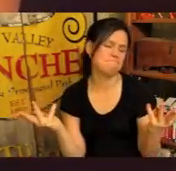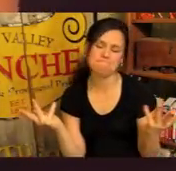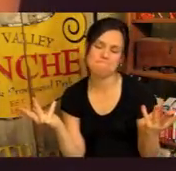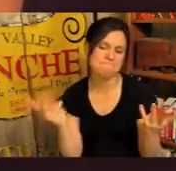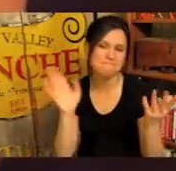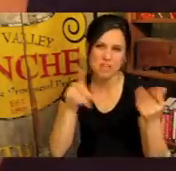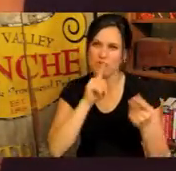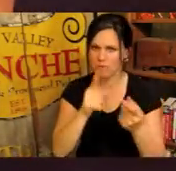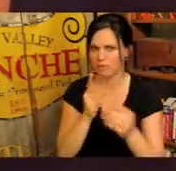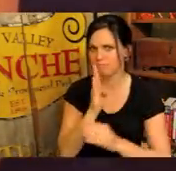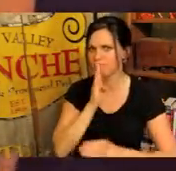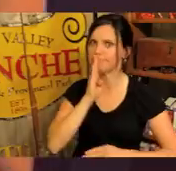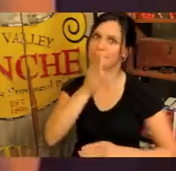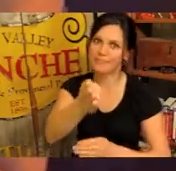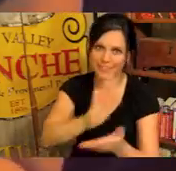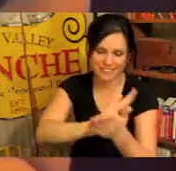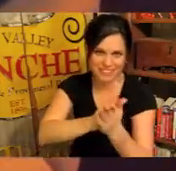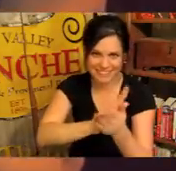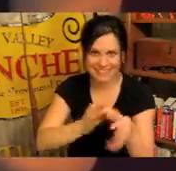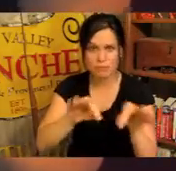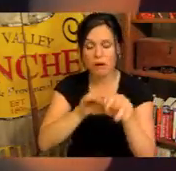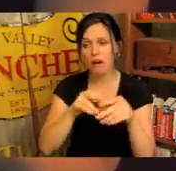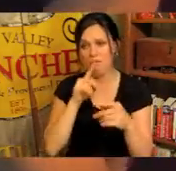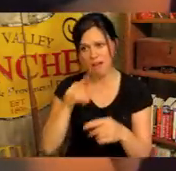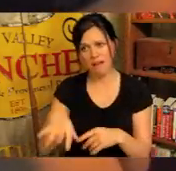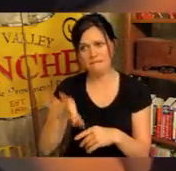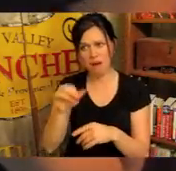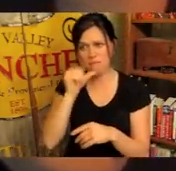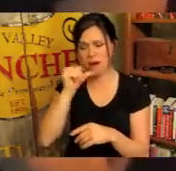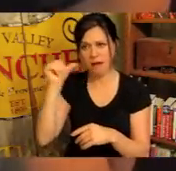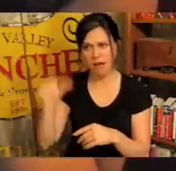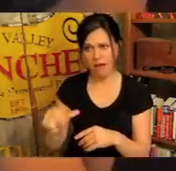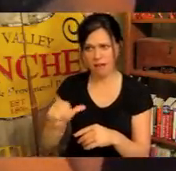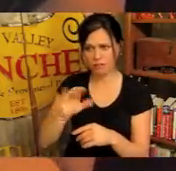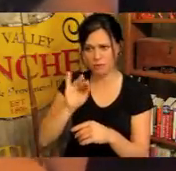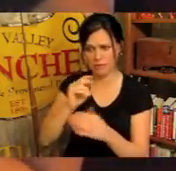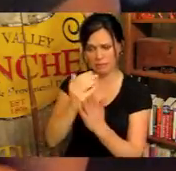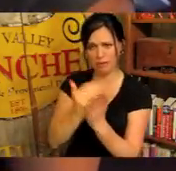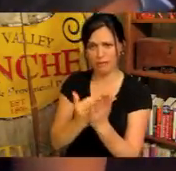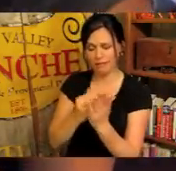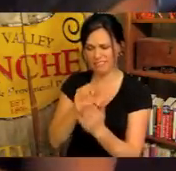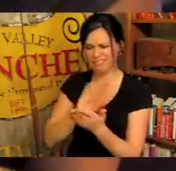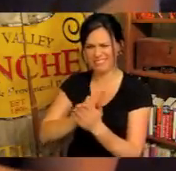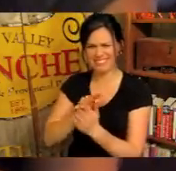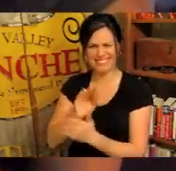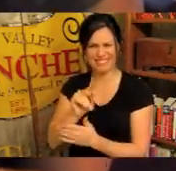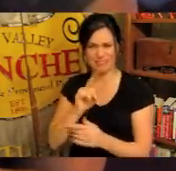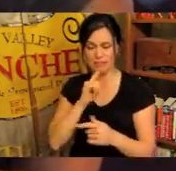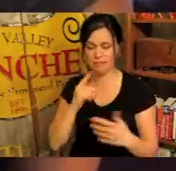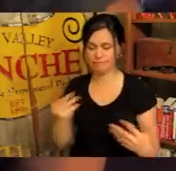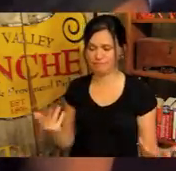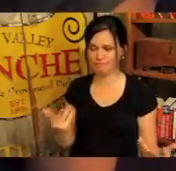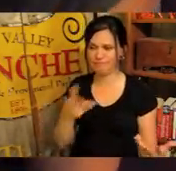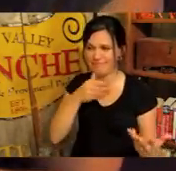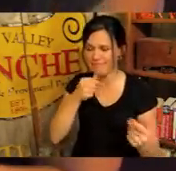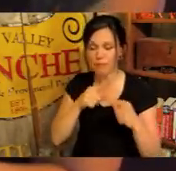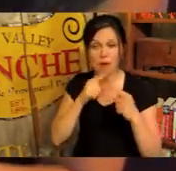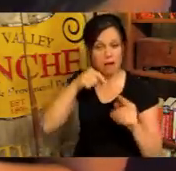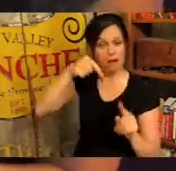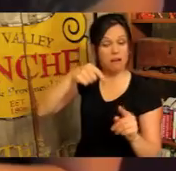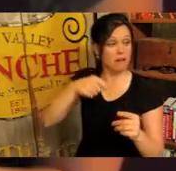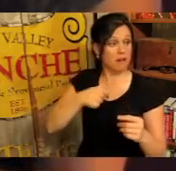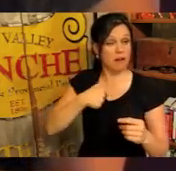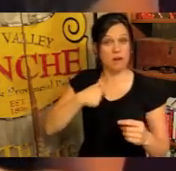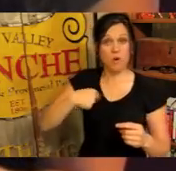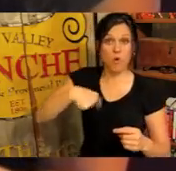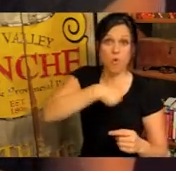think cheese so. whiz. Yeah, I found out my auntie's recipe and it had cheese whiz. But these do not. There's feta cheese, which